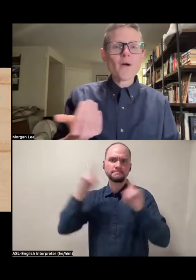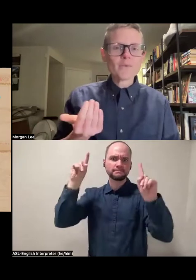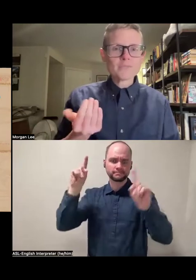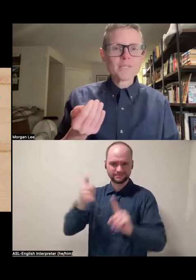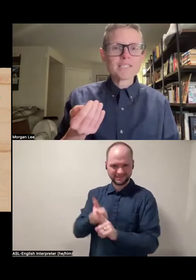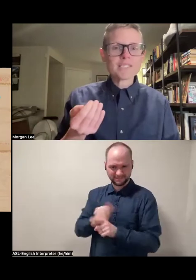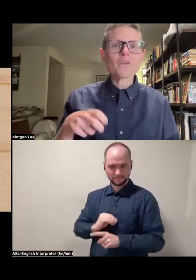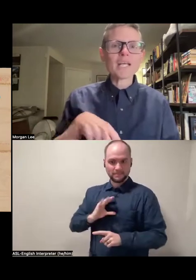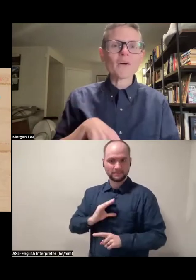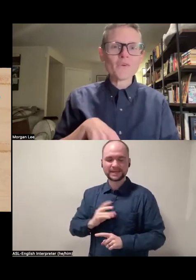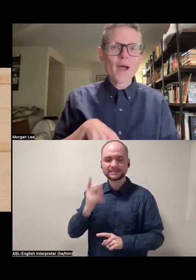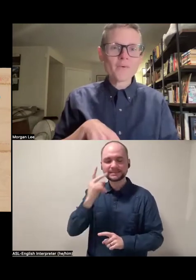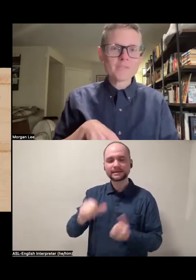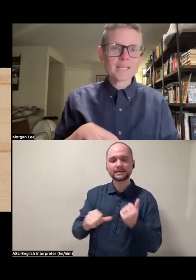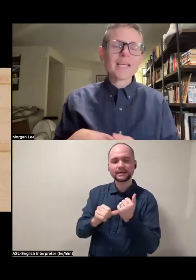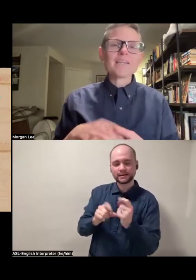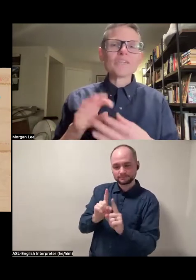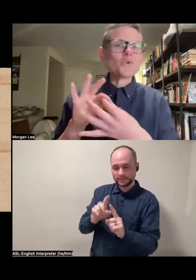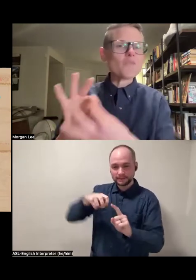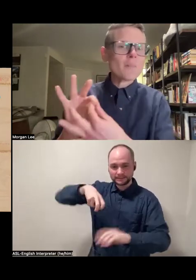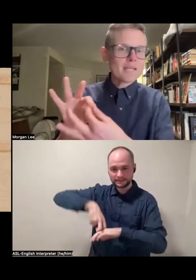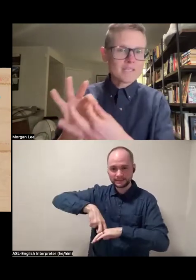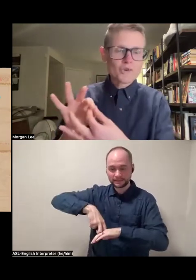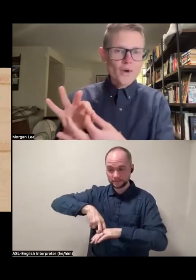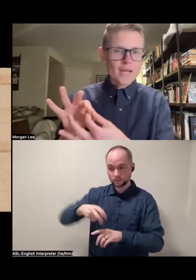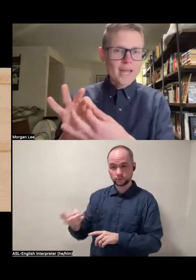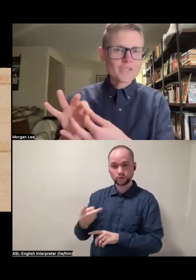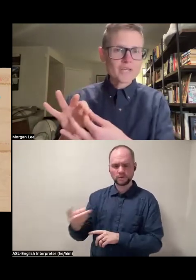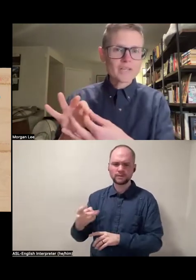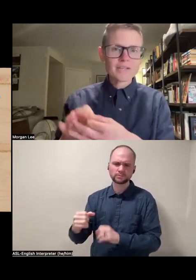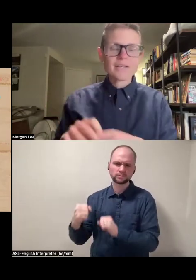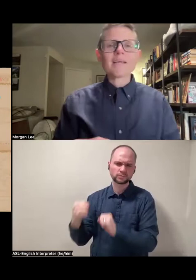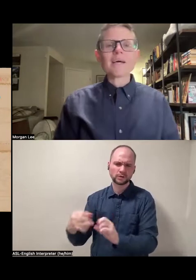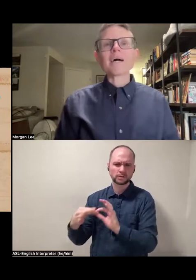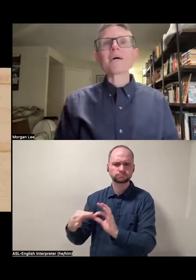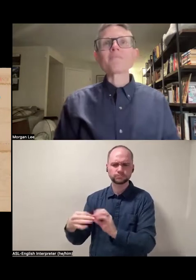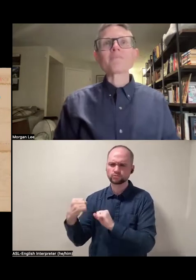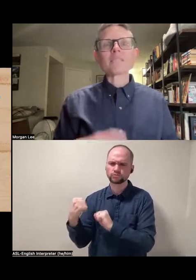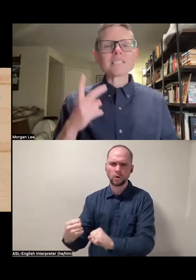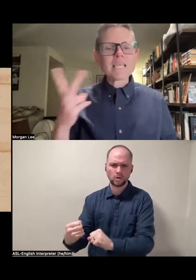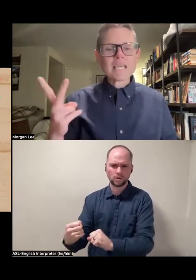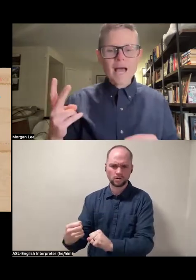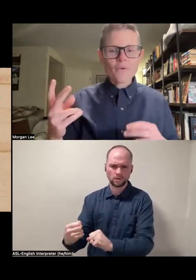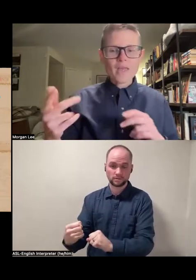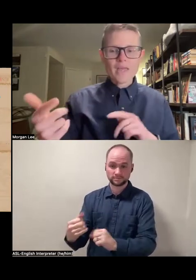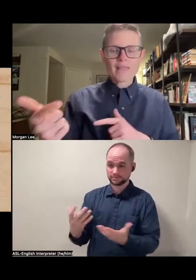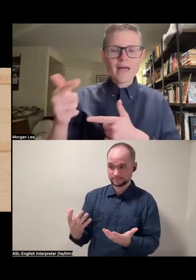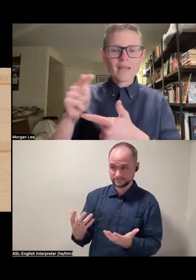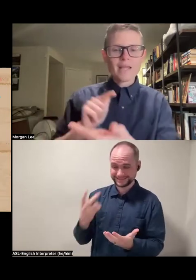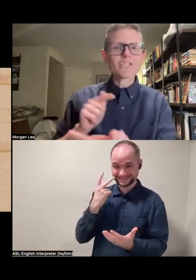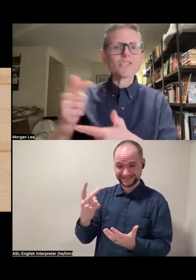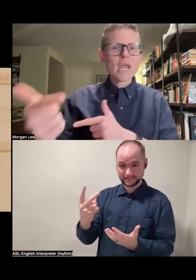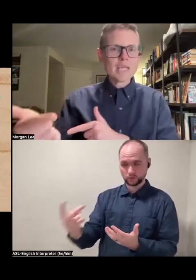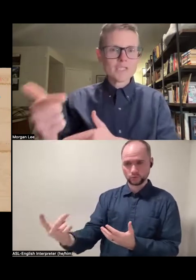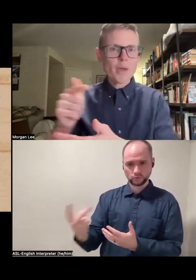the foreground, you can see her kneeling on the ground. The two of them had such a great connection to see how they had